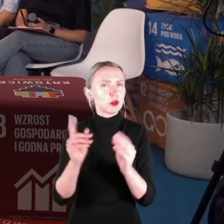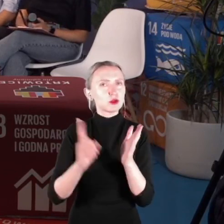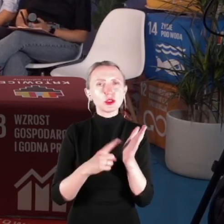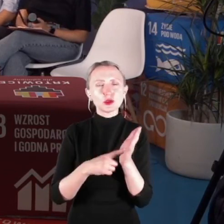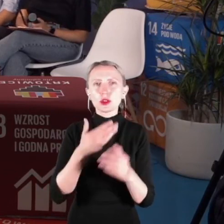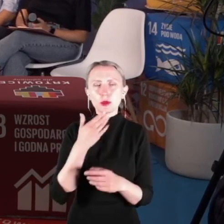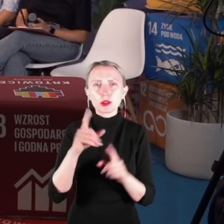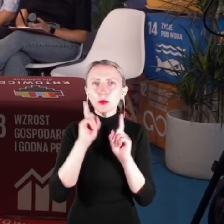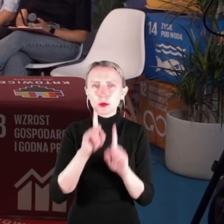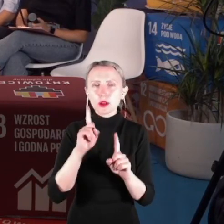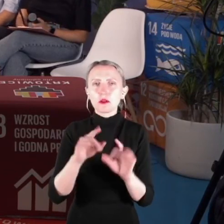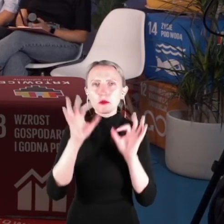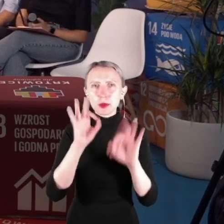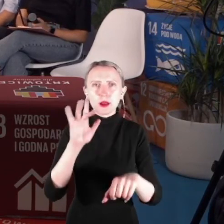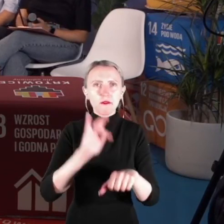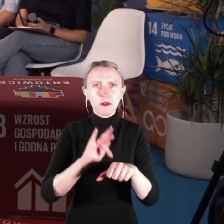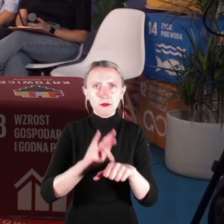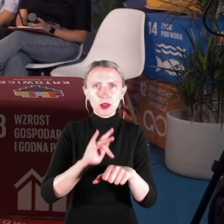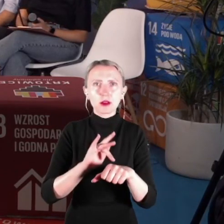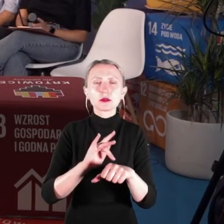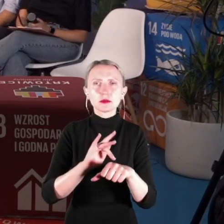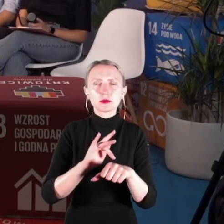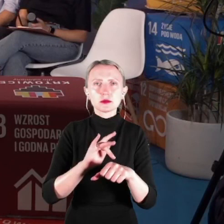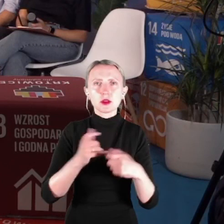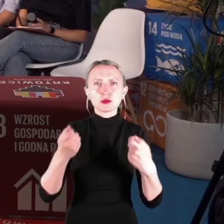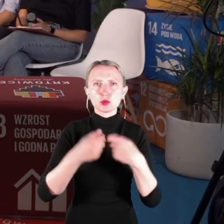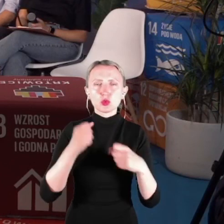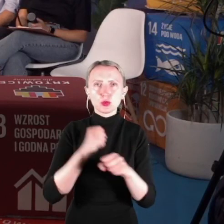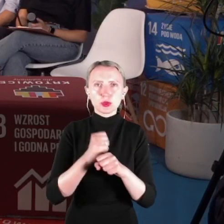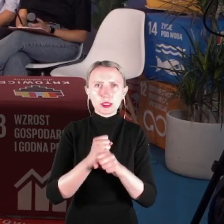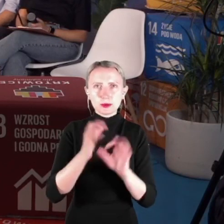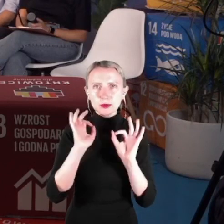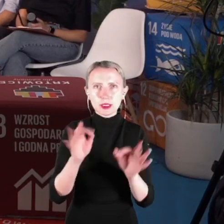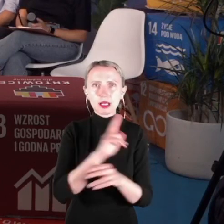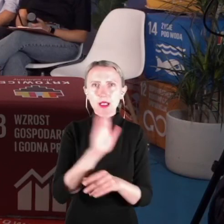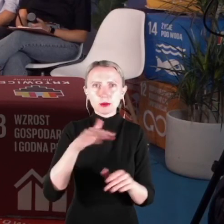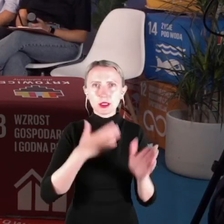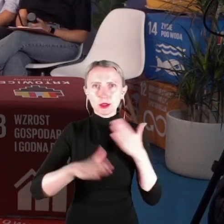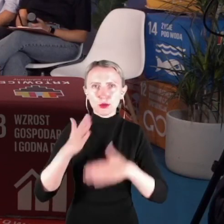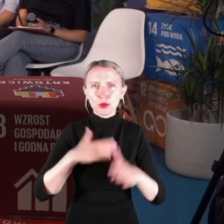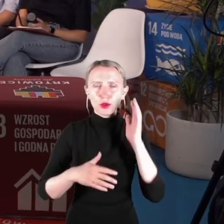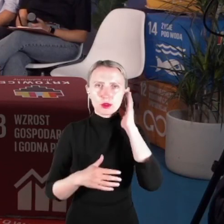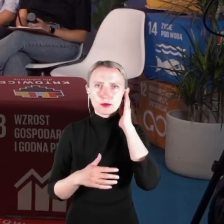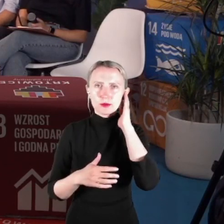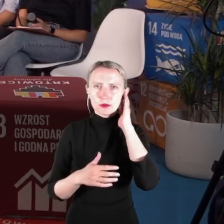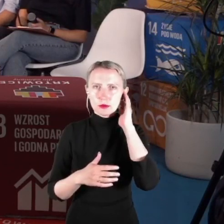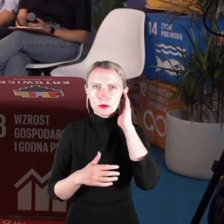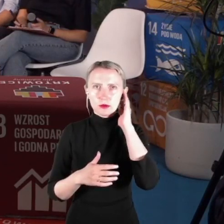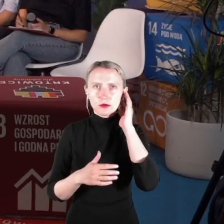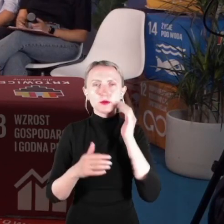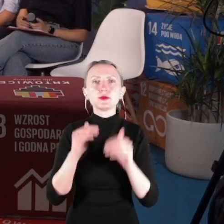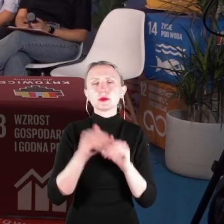problem. And so the mayor's happy, and the city's happy, and luckily we're